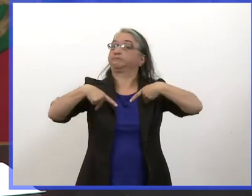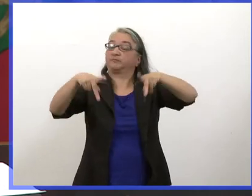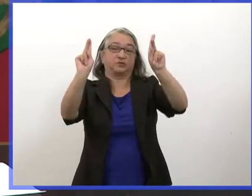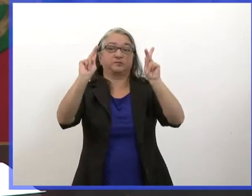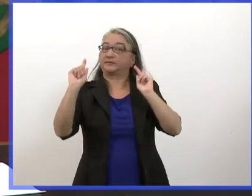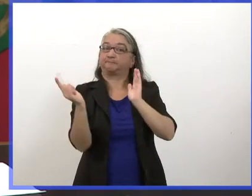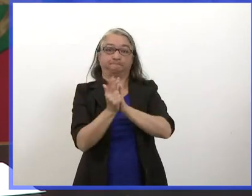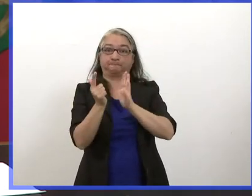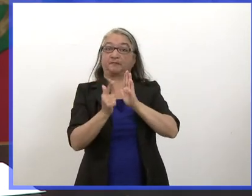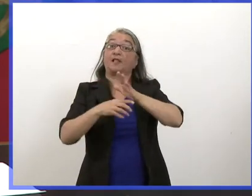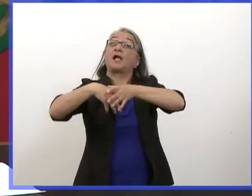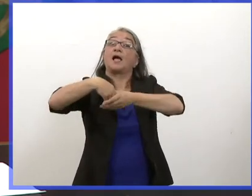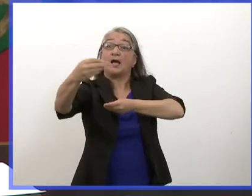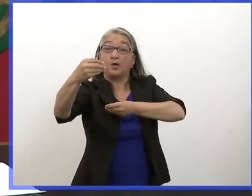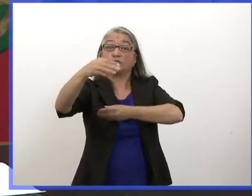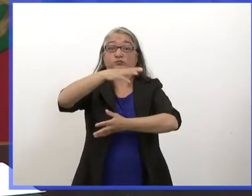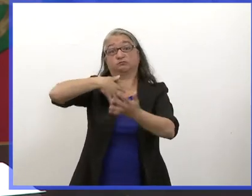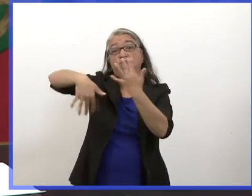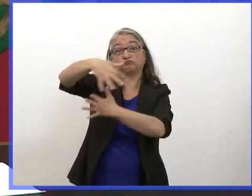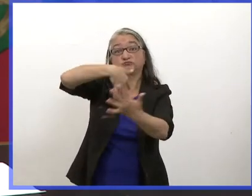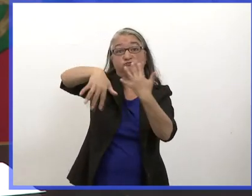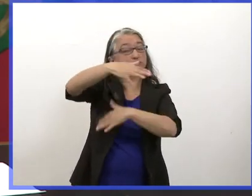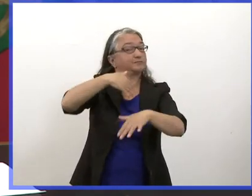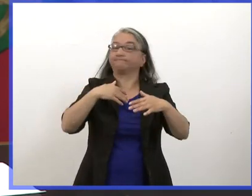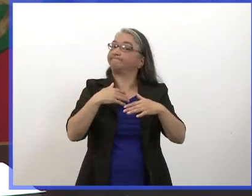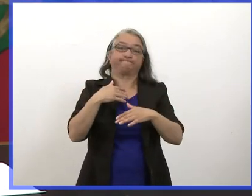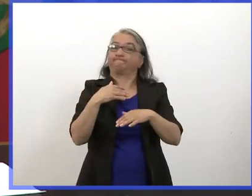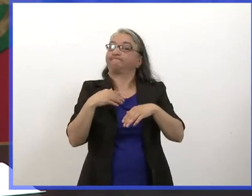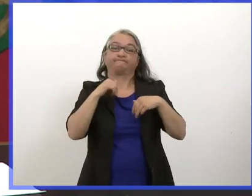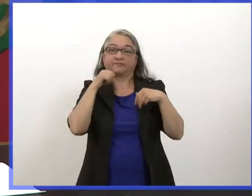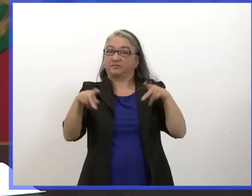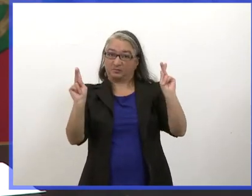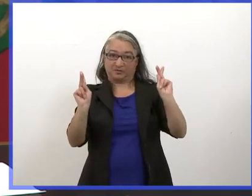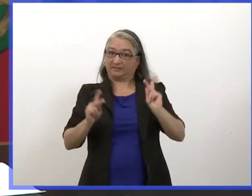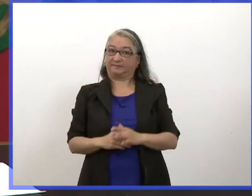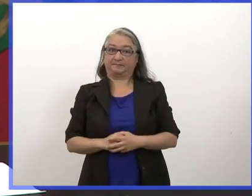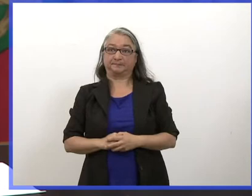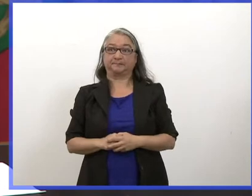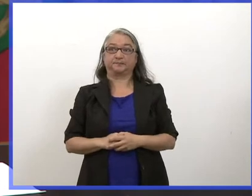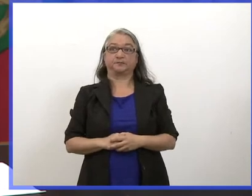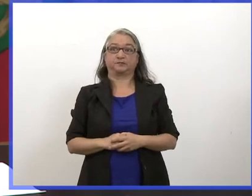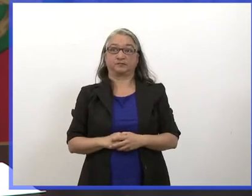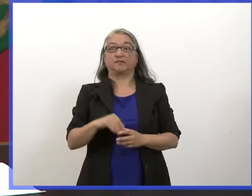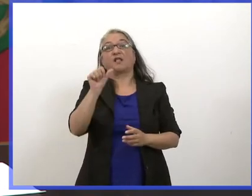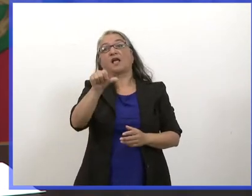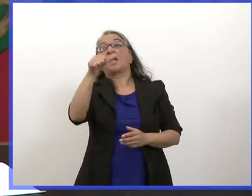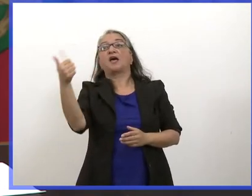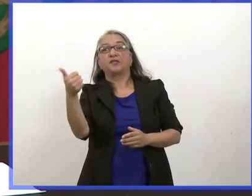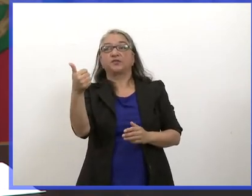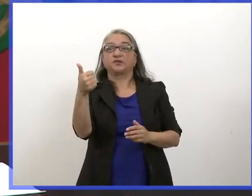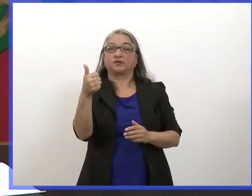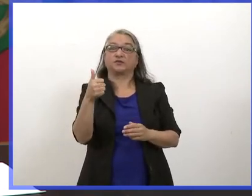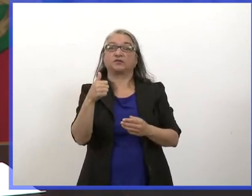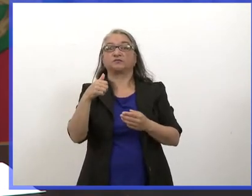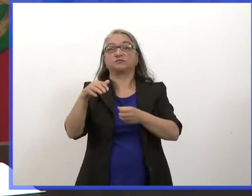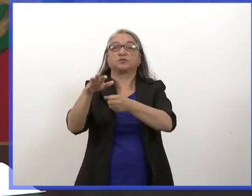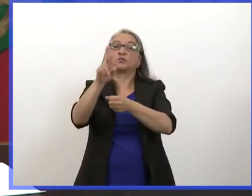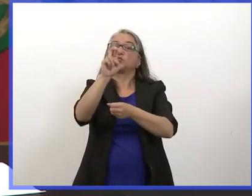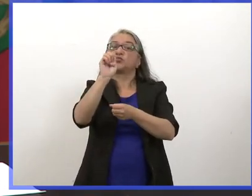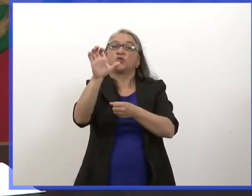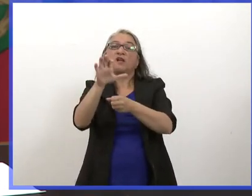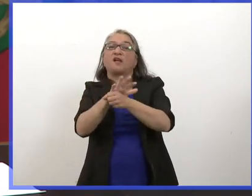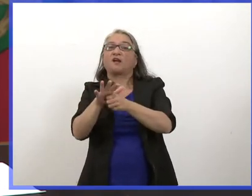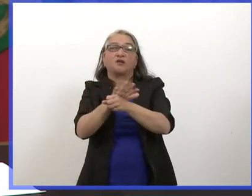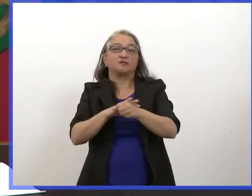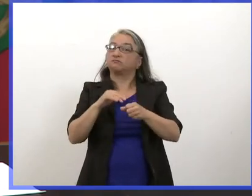not allowed, and this includes playgrounds, golf courses, parks, and sports fields. Retail businesses may